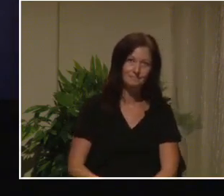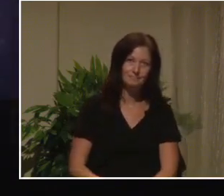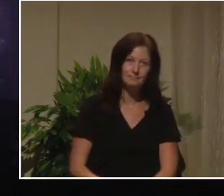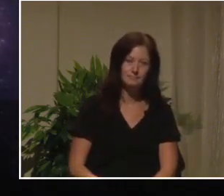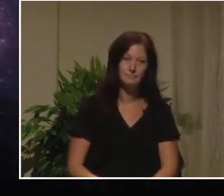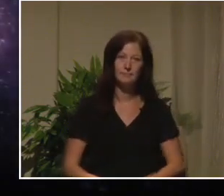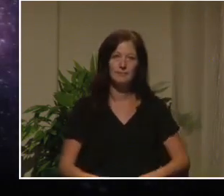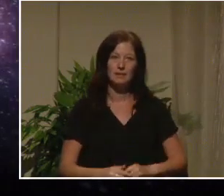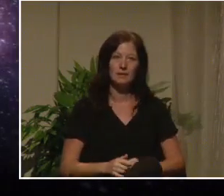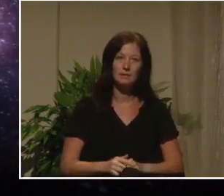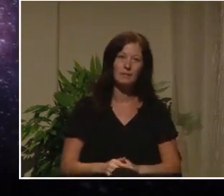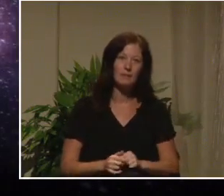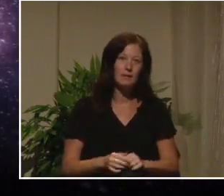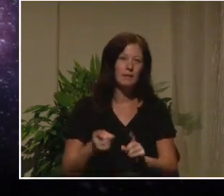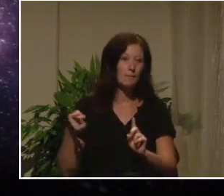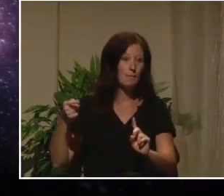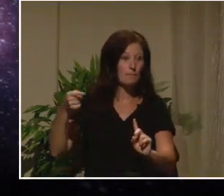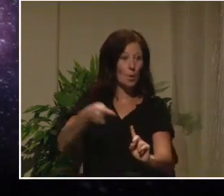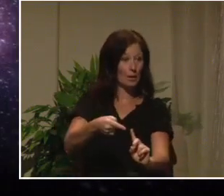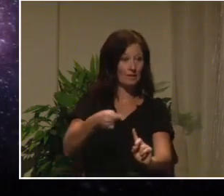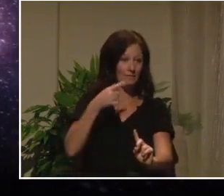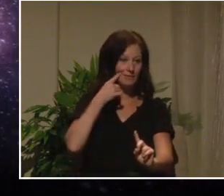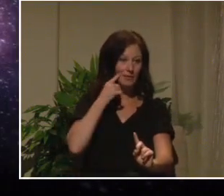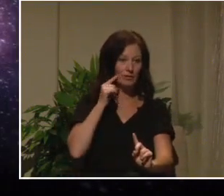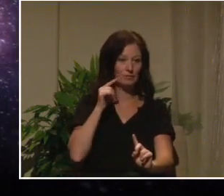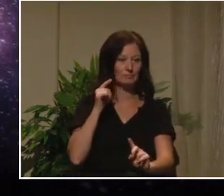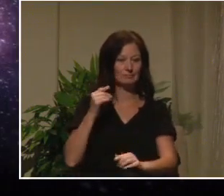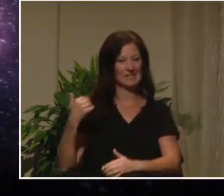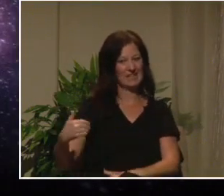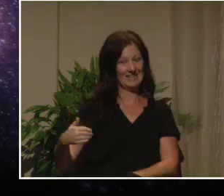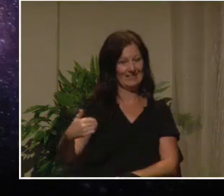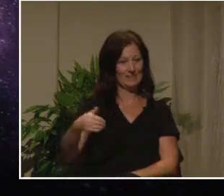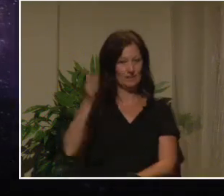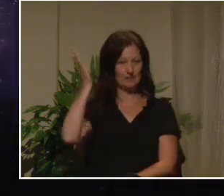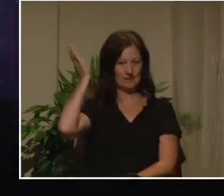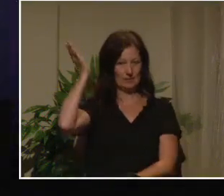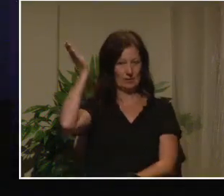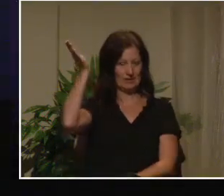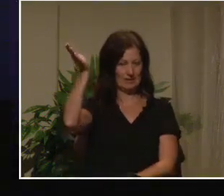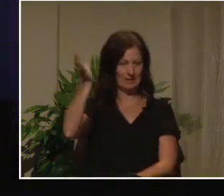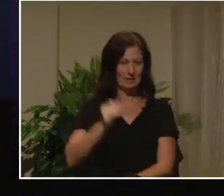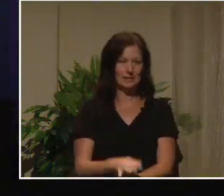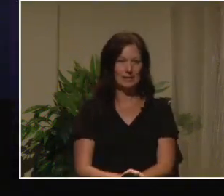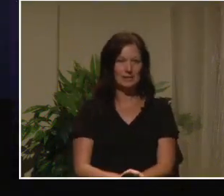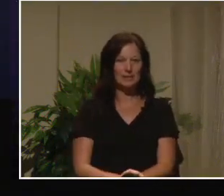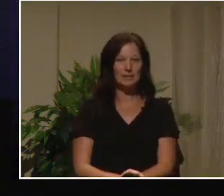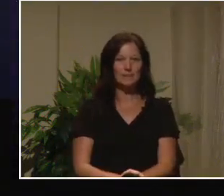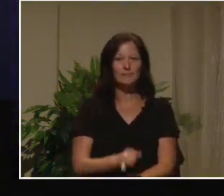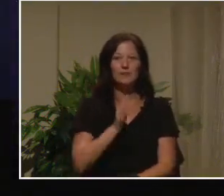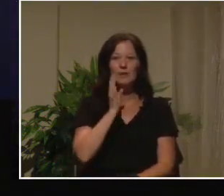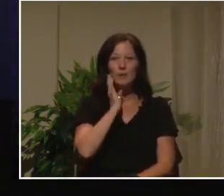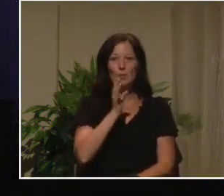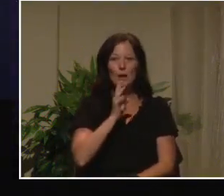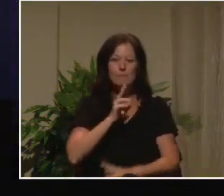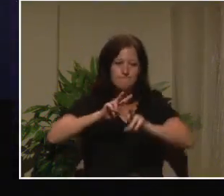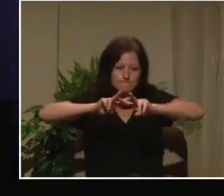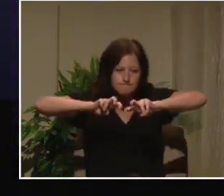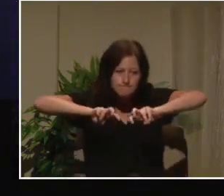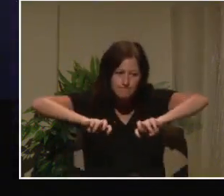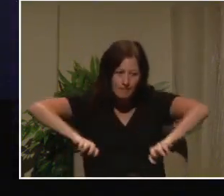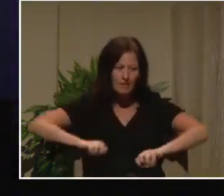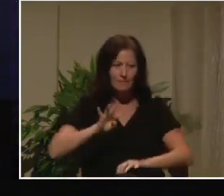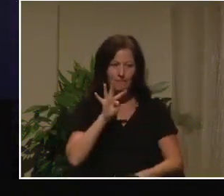the point of this series is that we're going to be stopping in on the lives of four people in the Bible